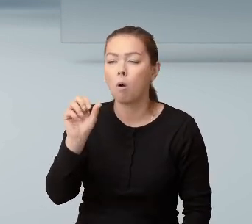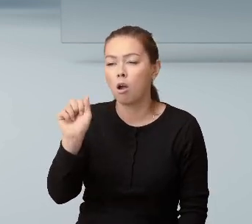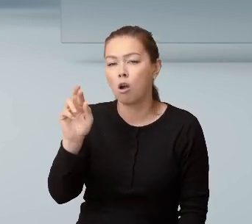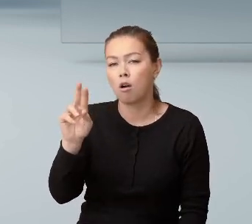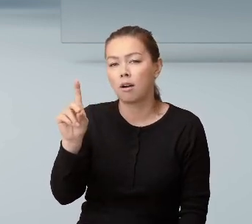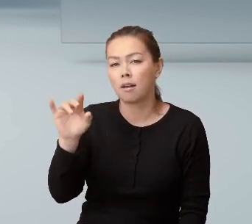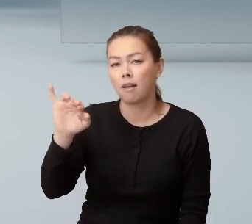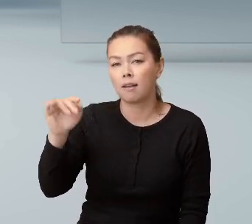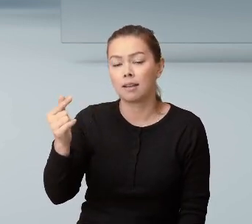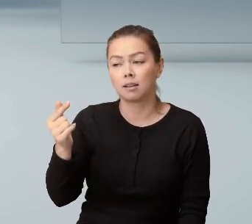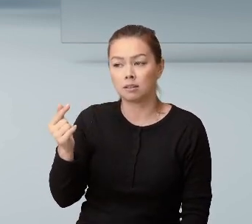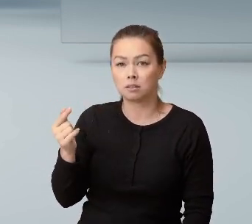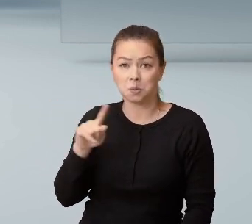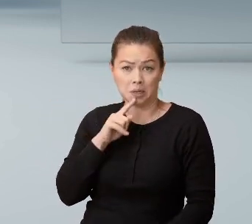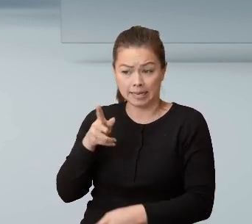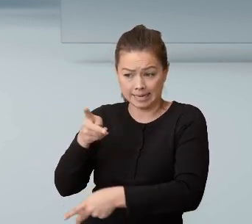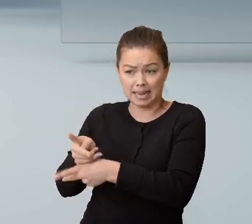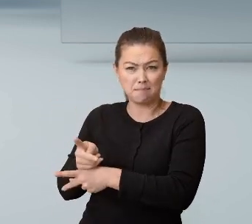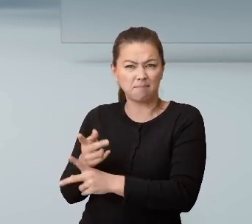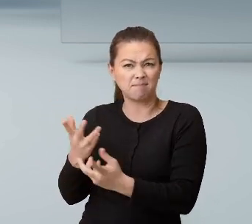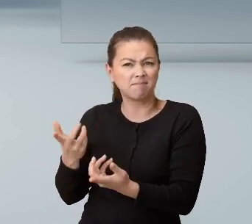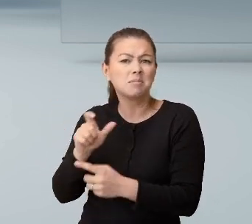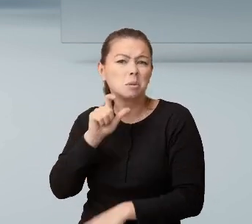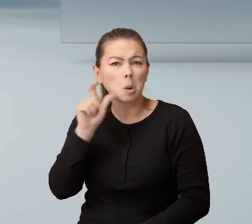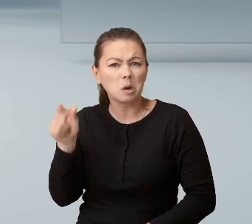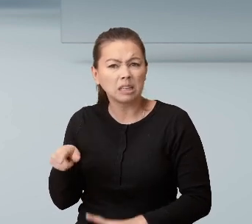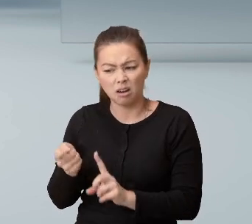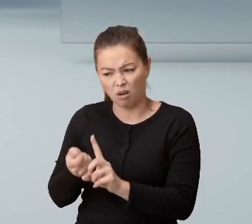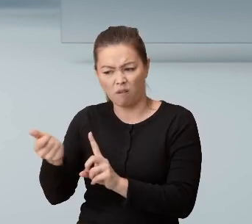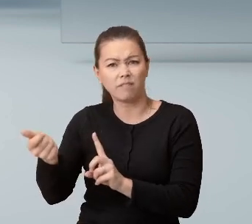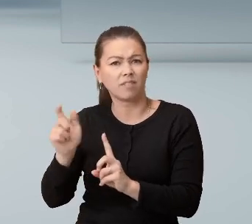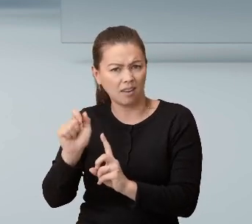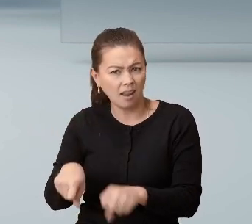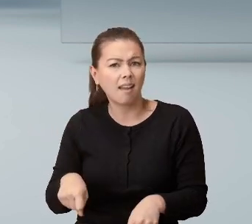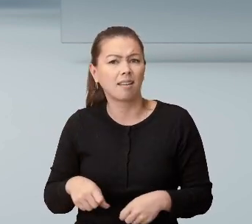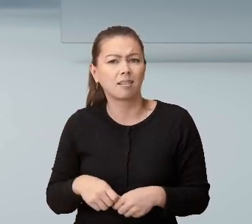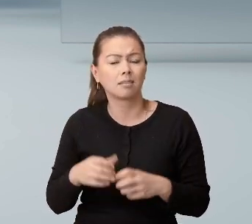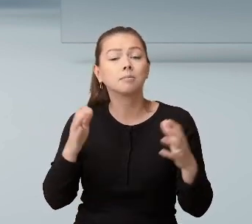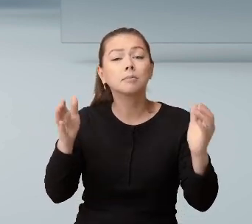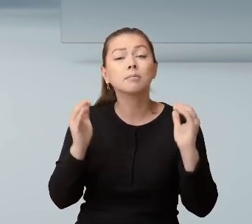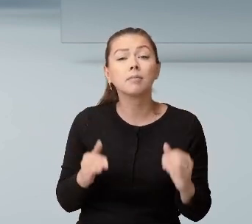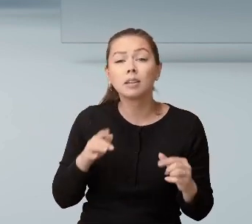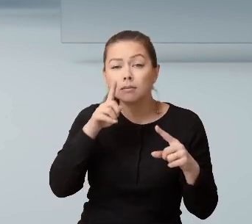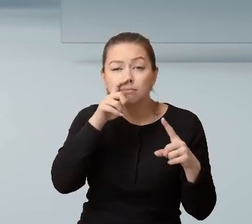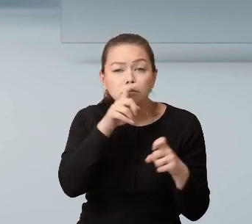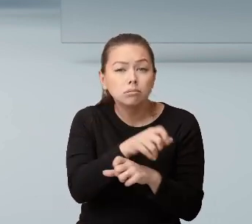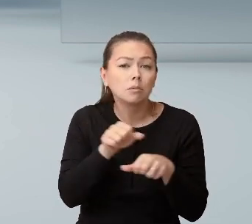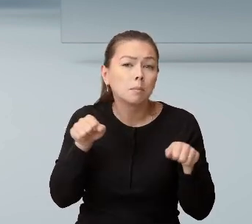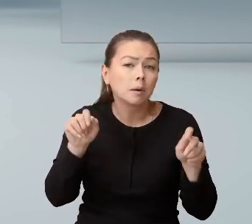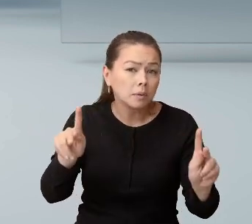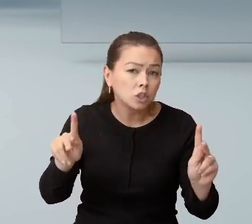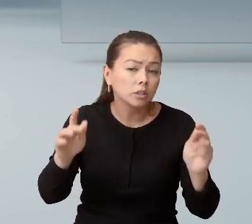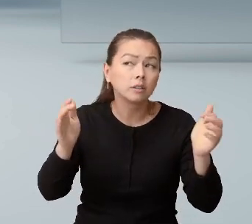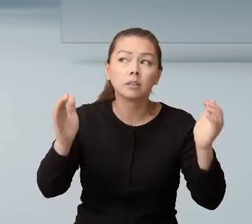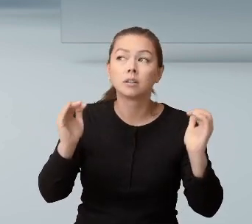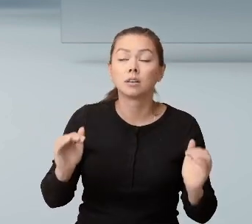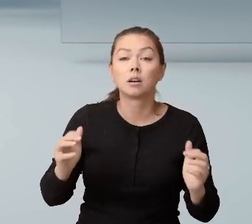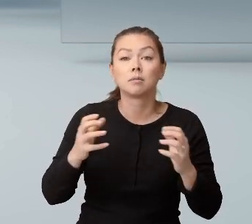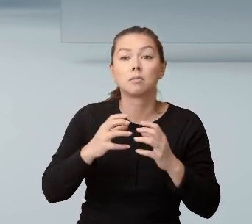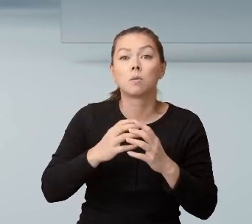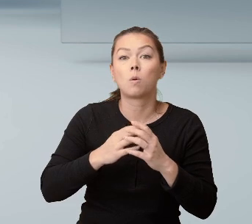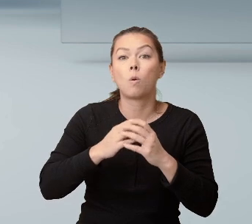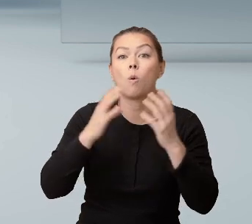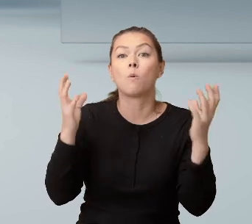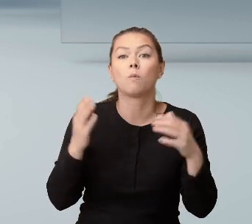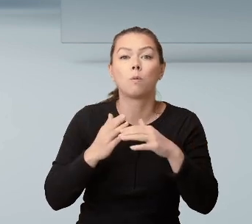Potentially keeping content that doesn't really need to exist. We also have complex permissions, massive oversharing